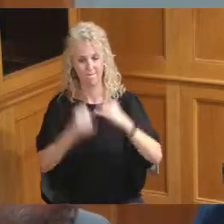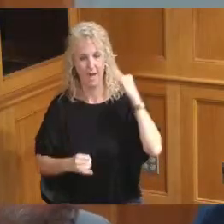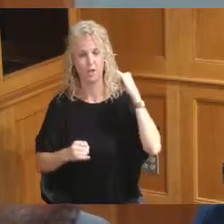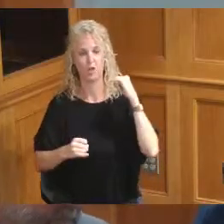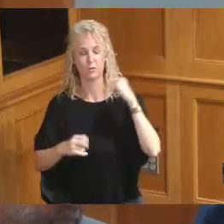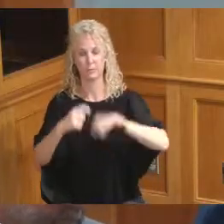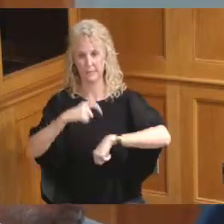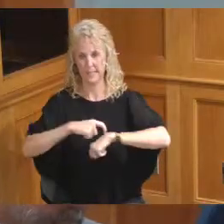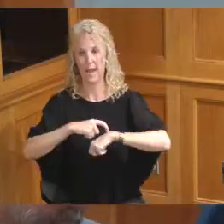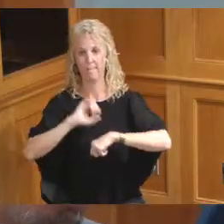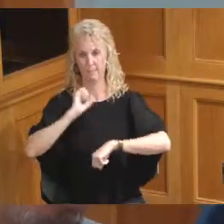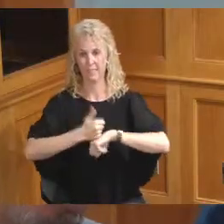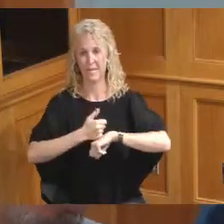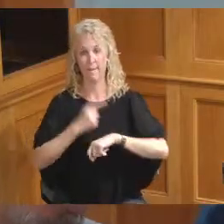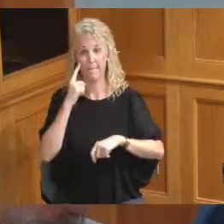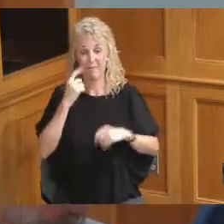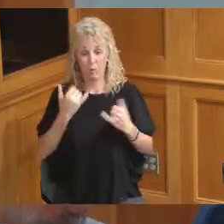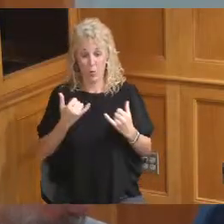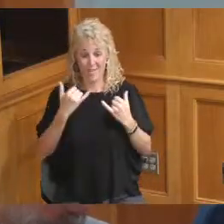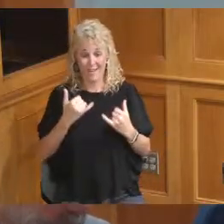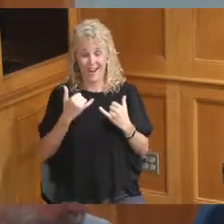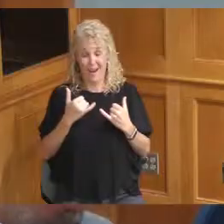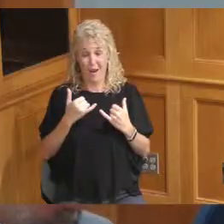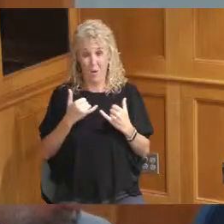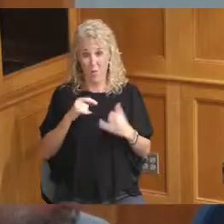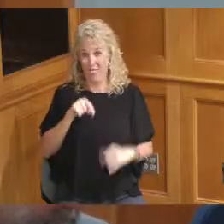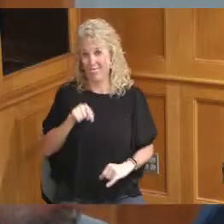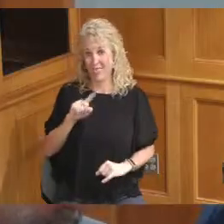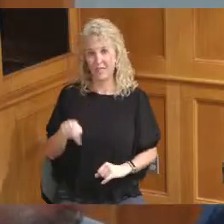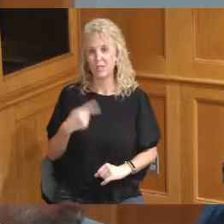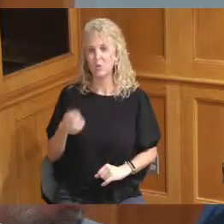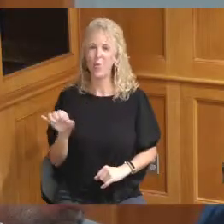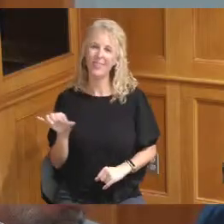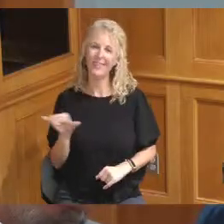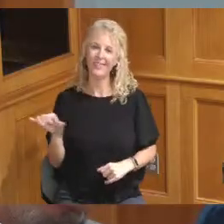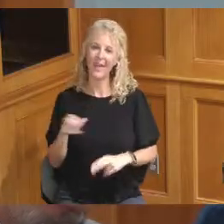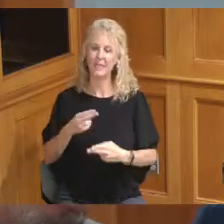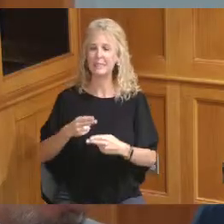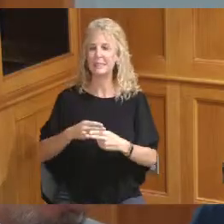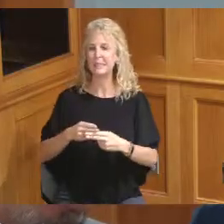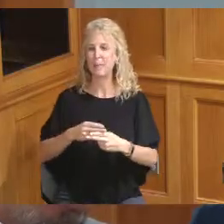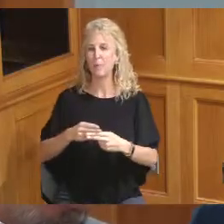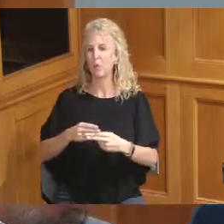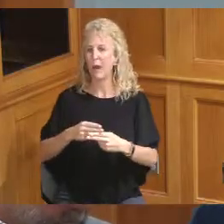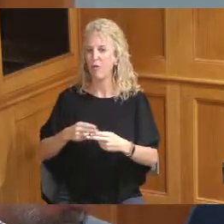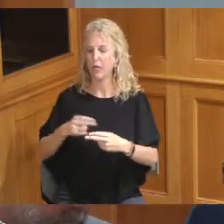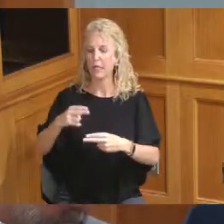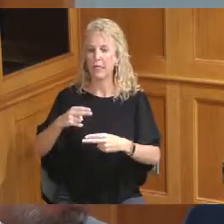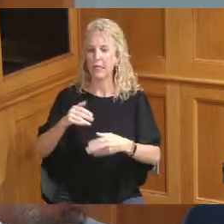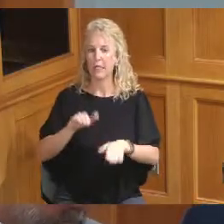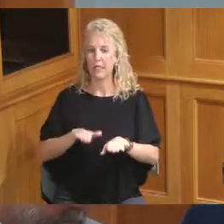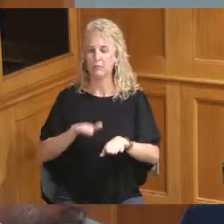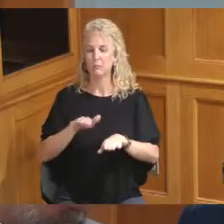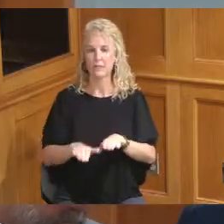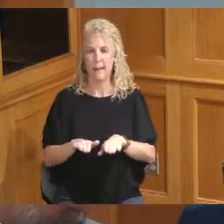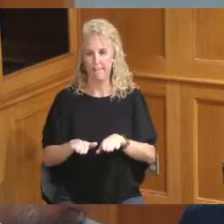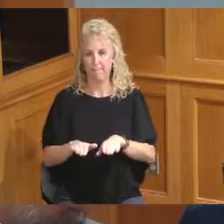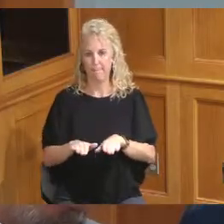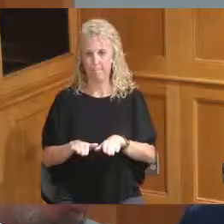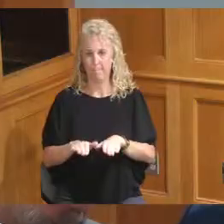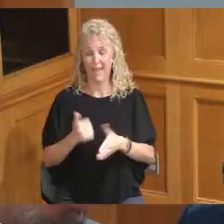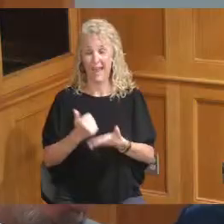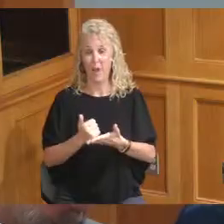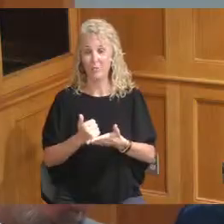in place. So the LOI is really just an interim step that we take between this and when we get to the definitive